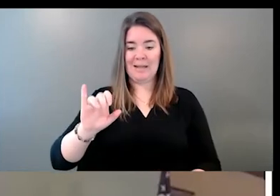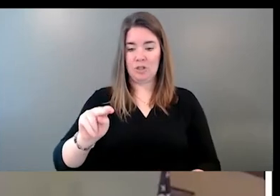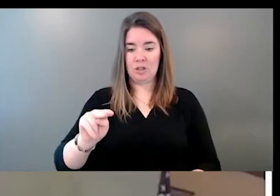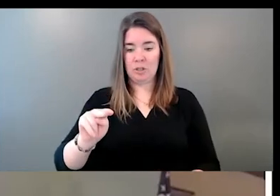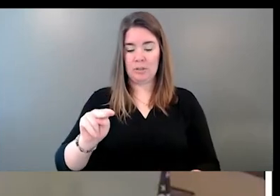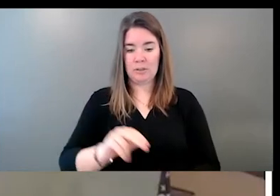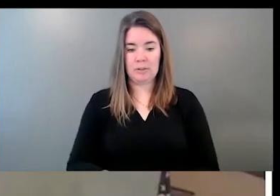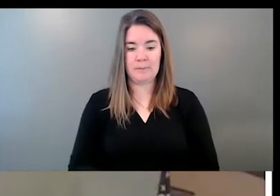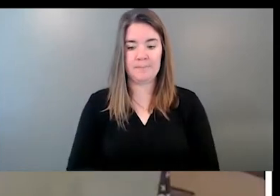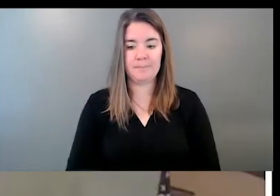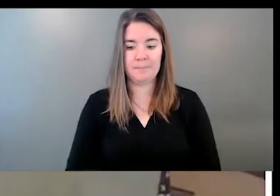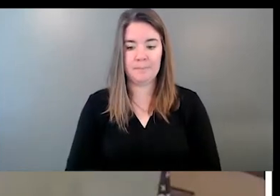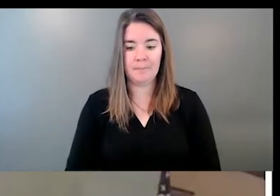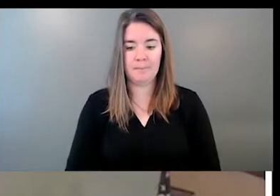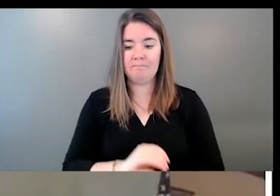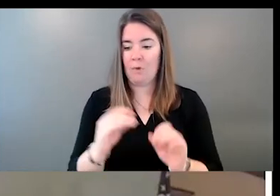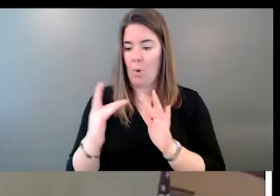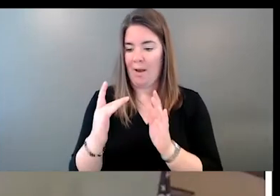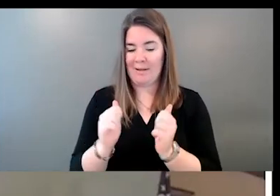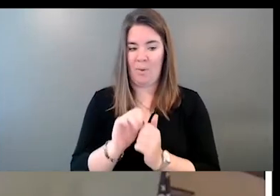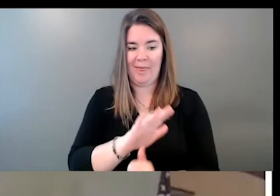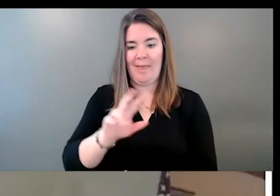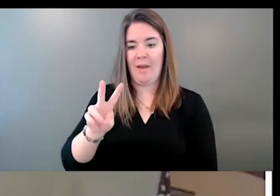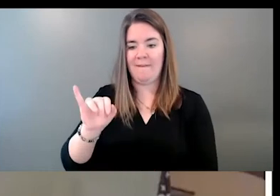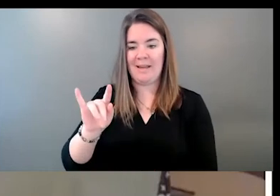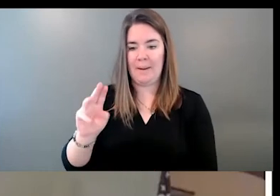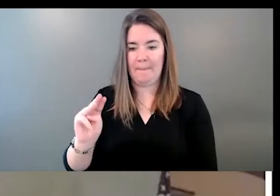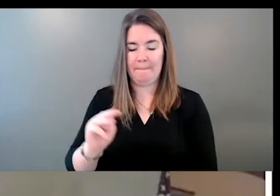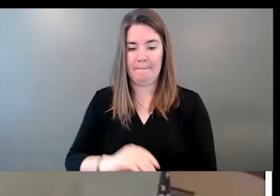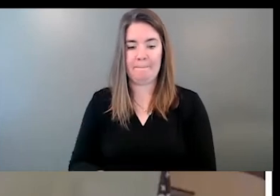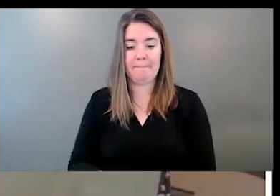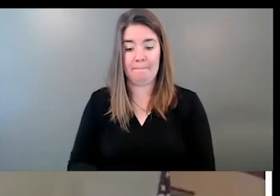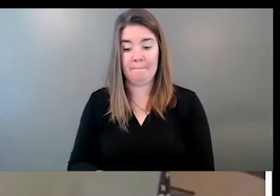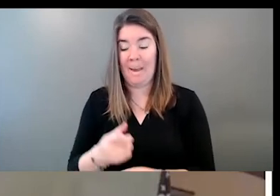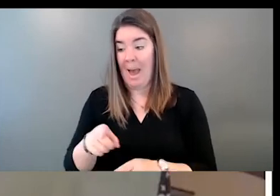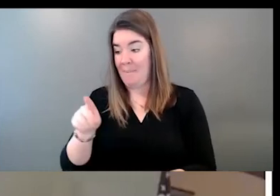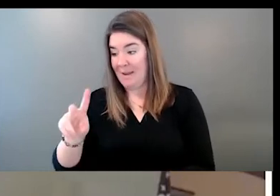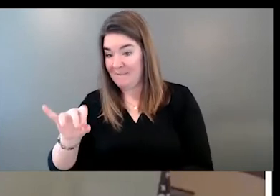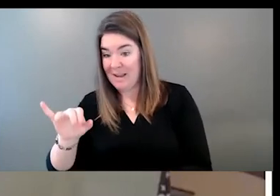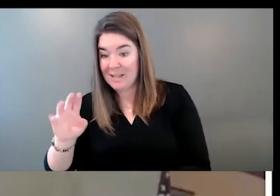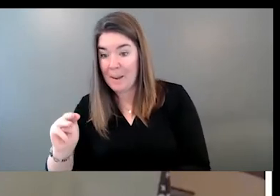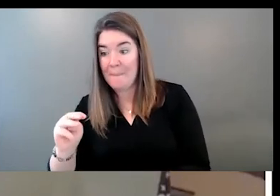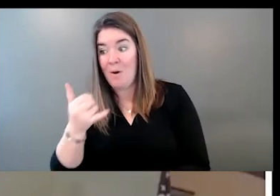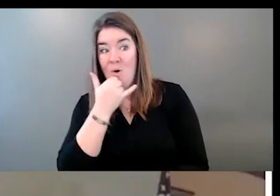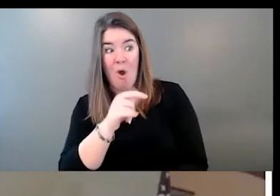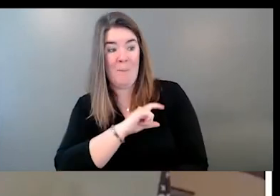victims. In 2 cases, the domestic violence victim called law enforcement, letting them